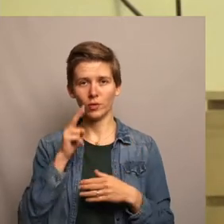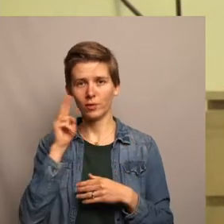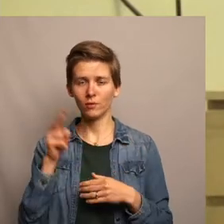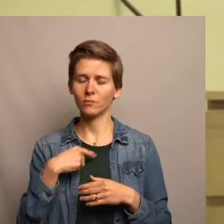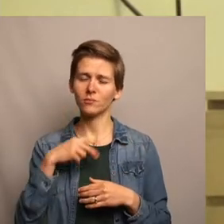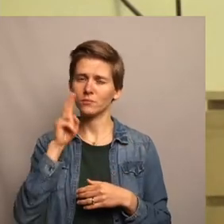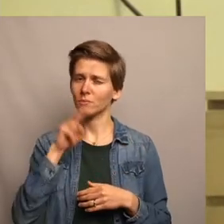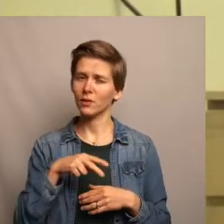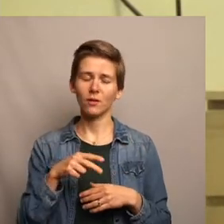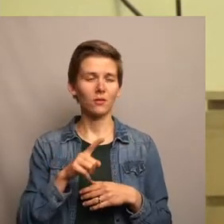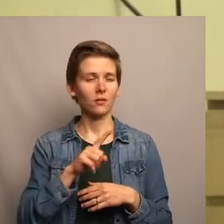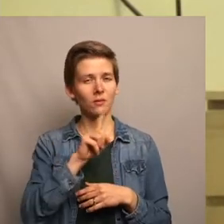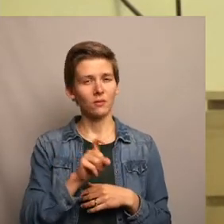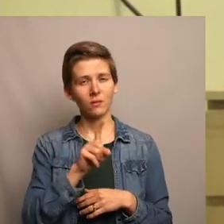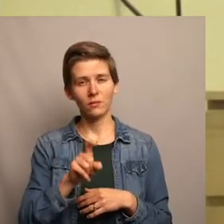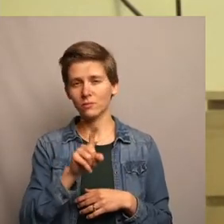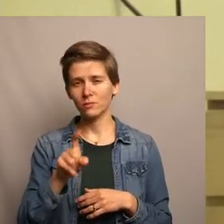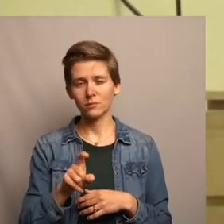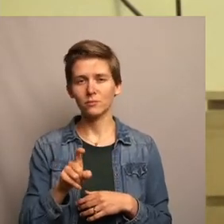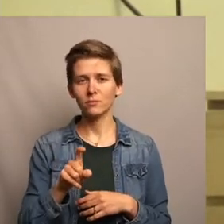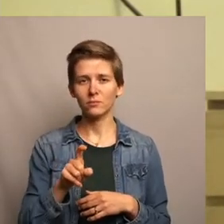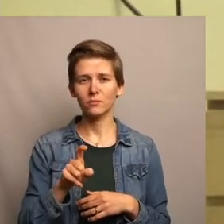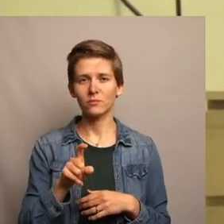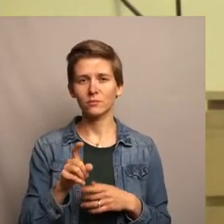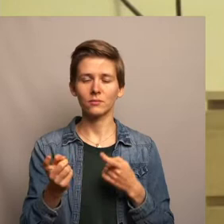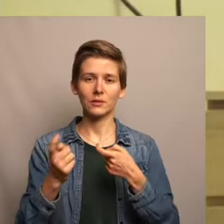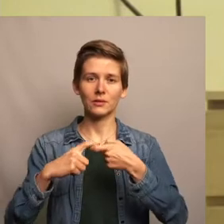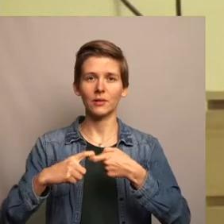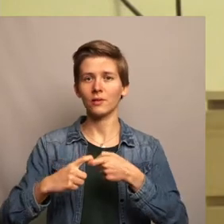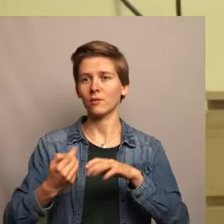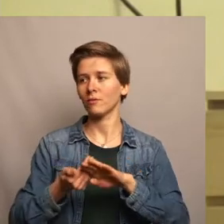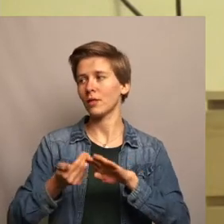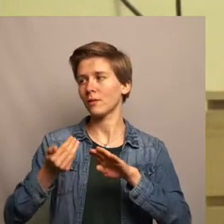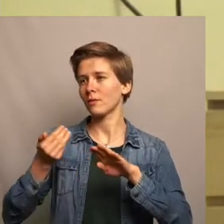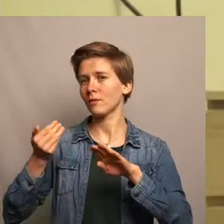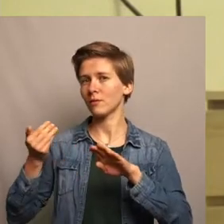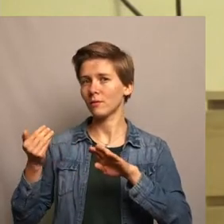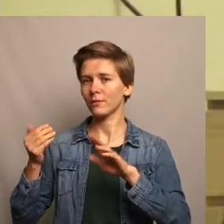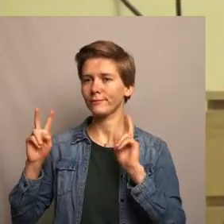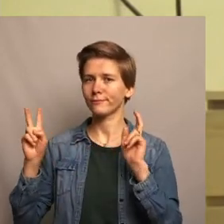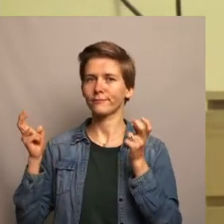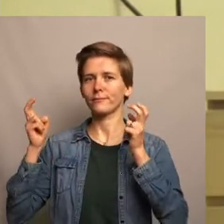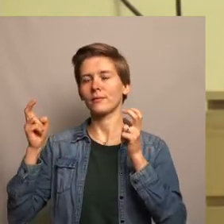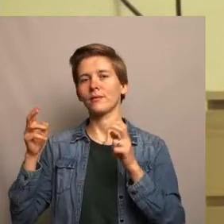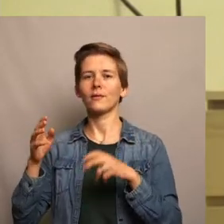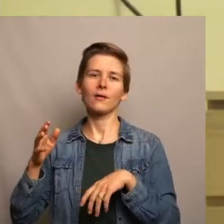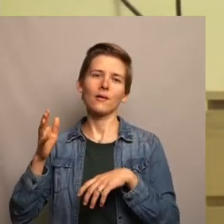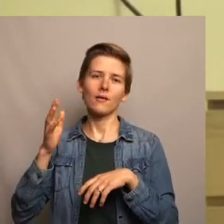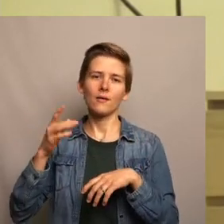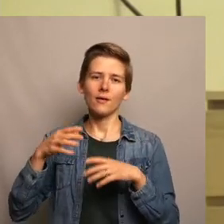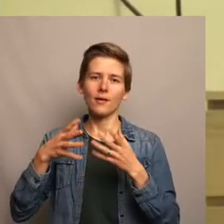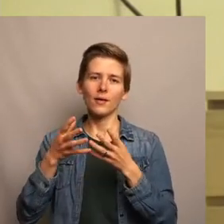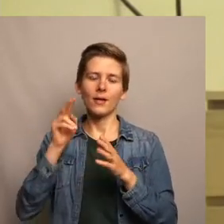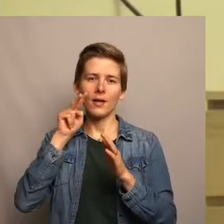issues that are rooted in a long history of quote-unquote invisible whiteness, as it's been